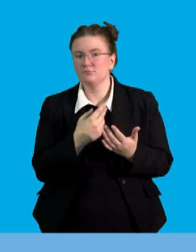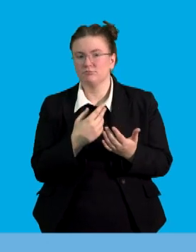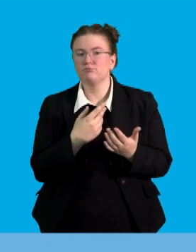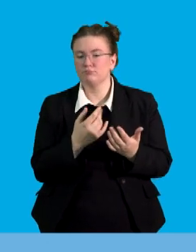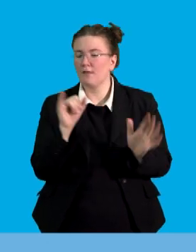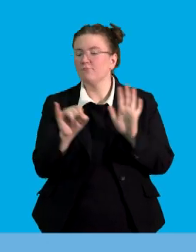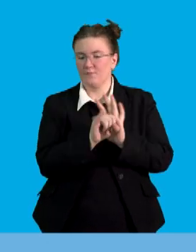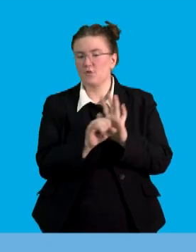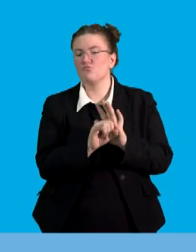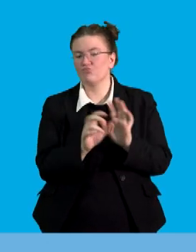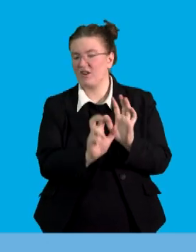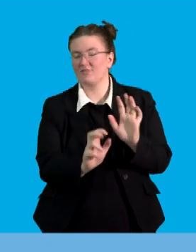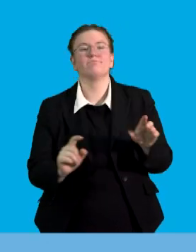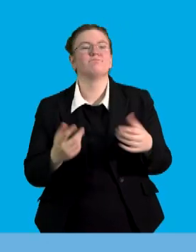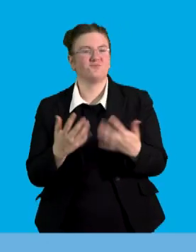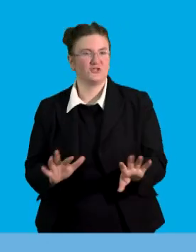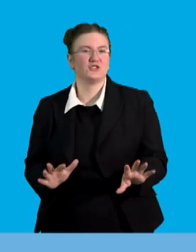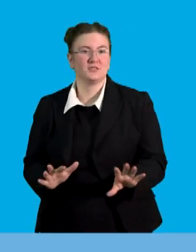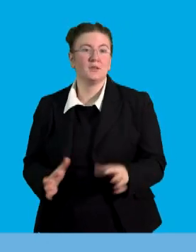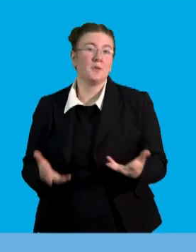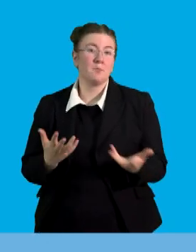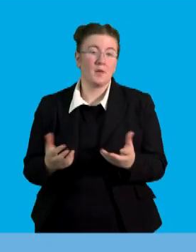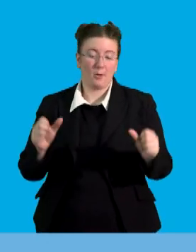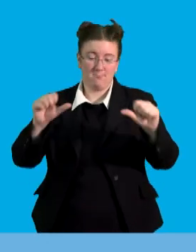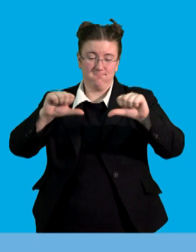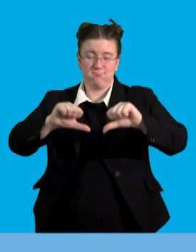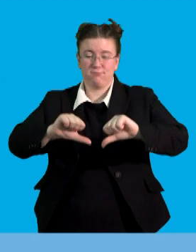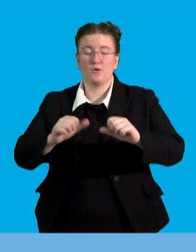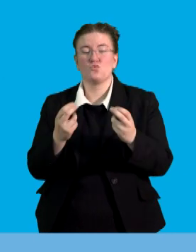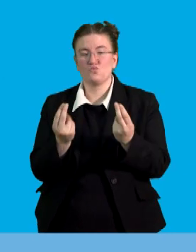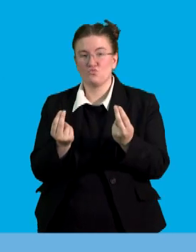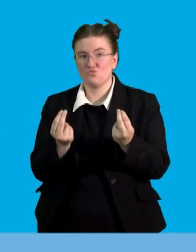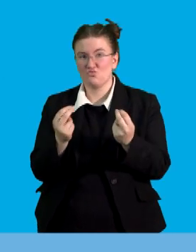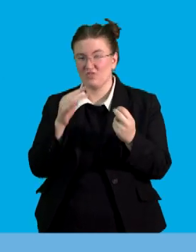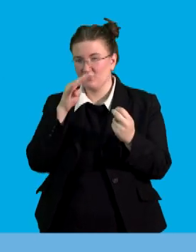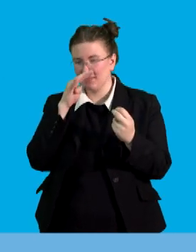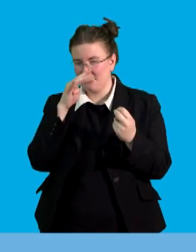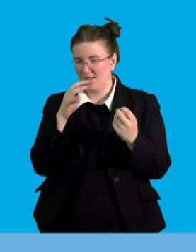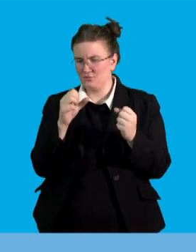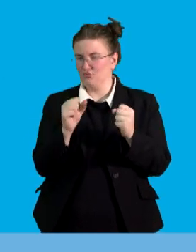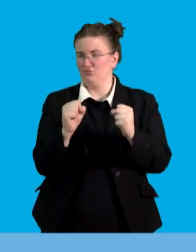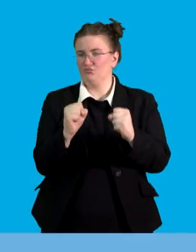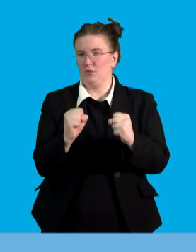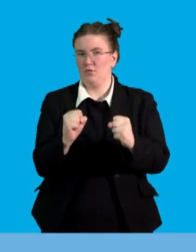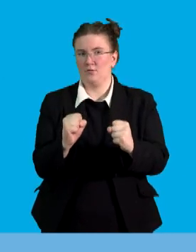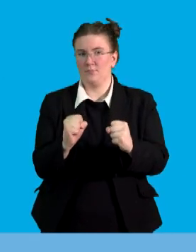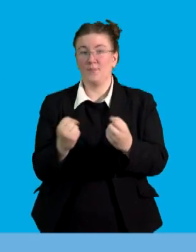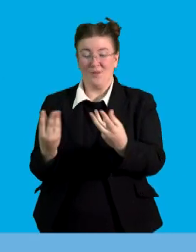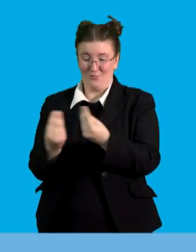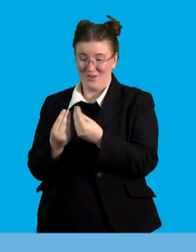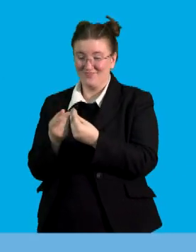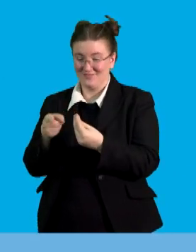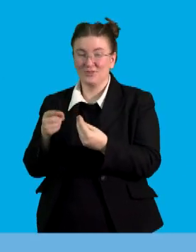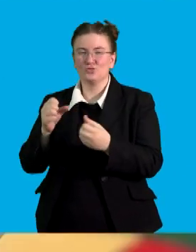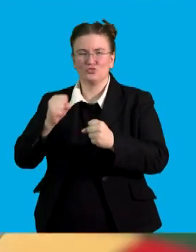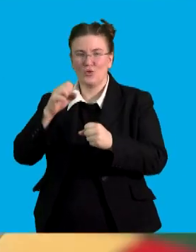an example, when a new substance that has a strong smell is being formed, when you are mixing two substances and then the product being